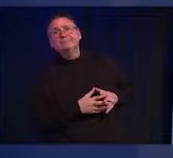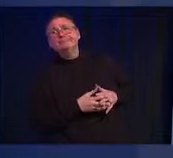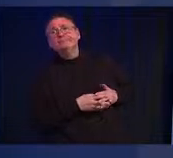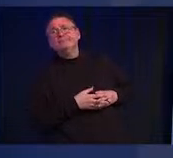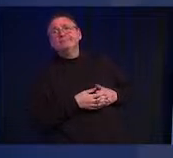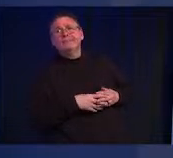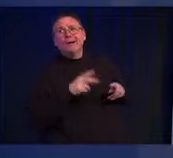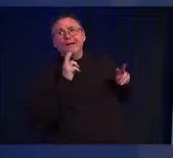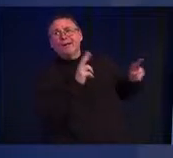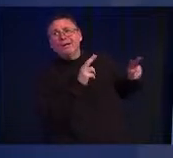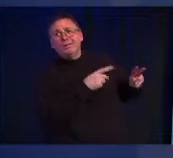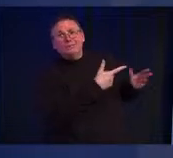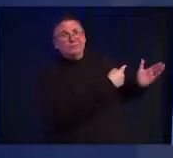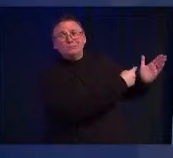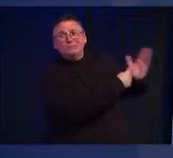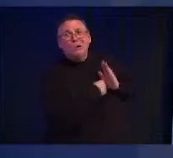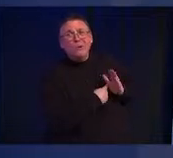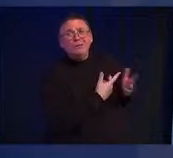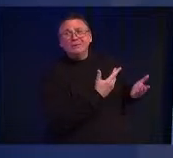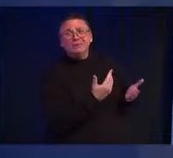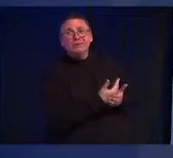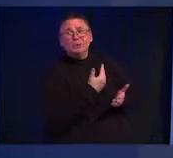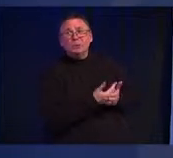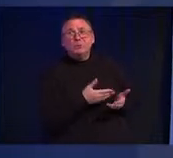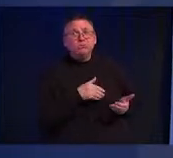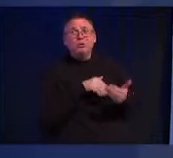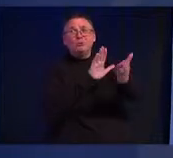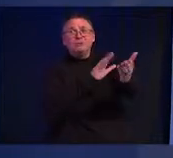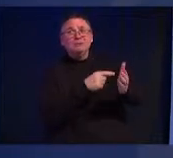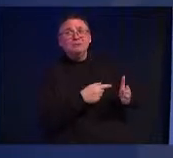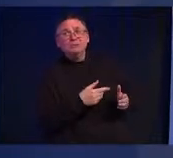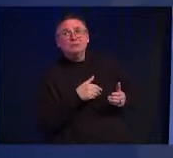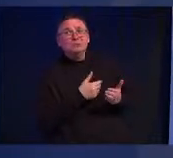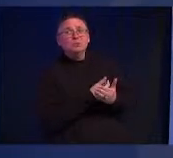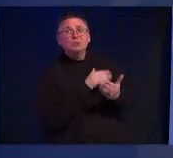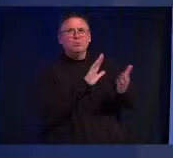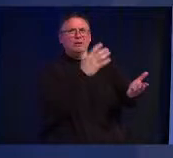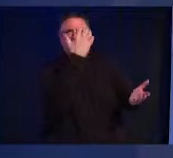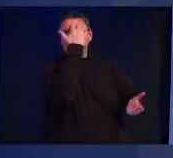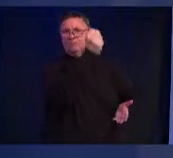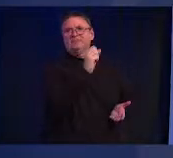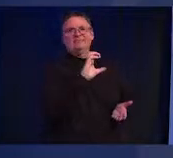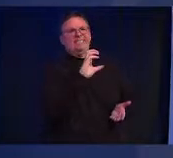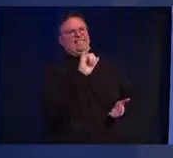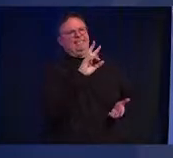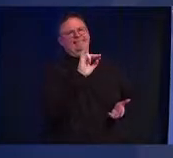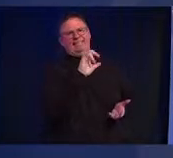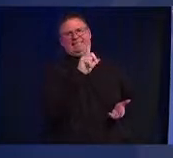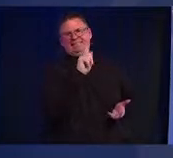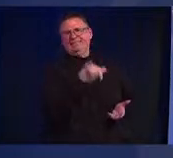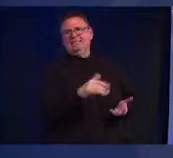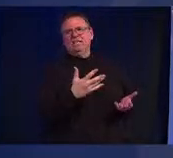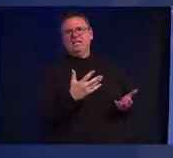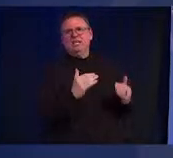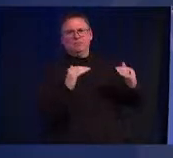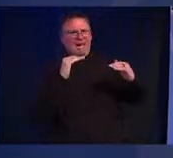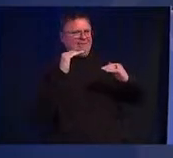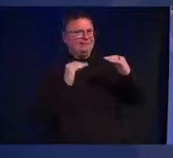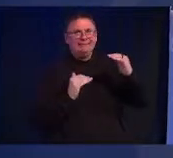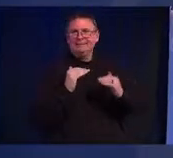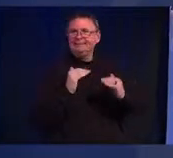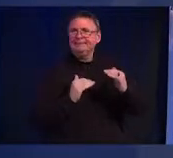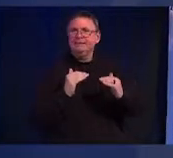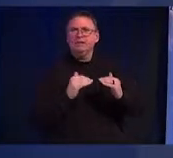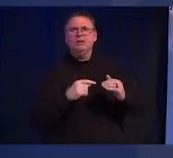showing Hoosiers that there was a new way, and that new way was common sense, civility, and bringing back balance. We showed them we can work together